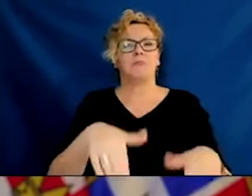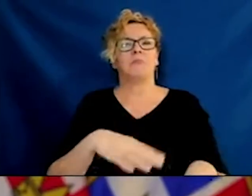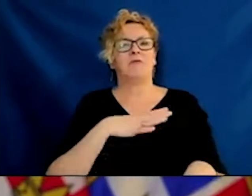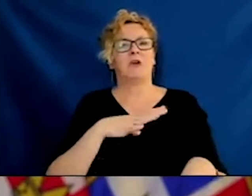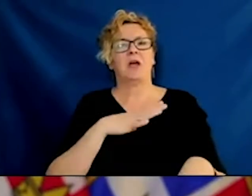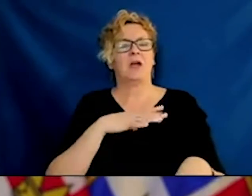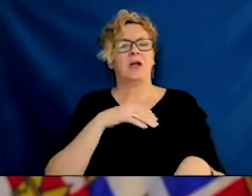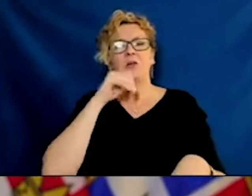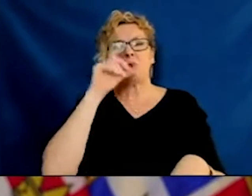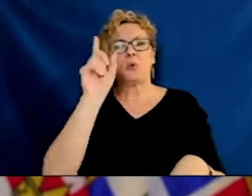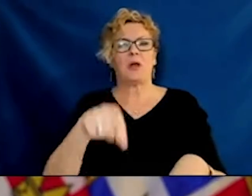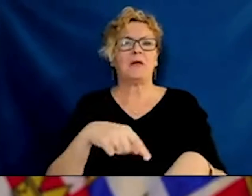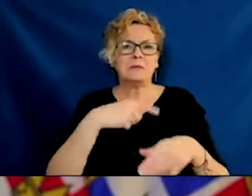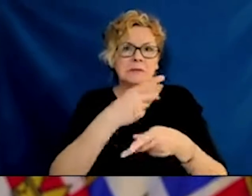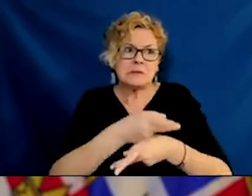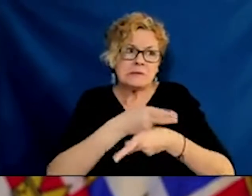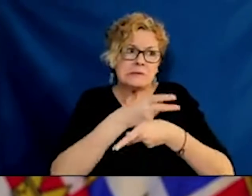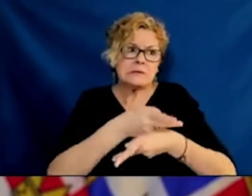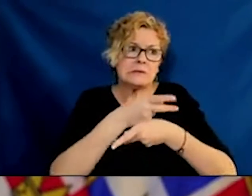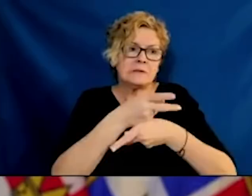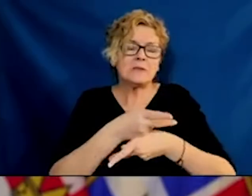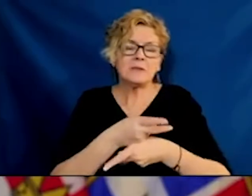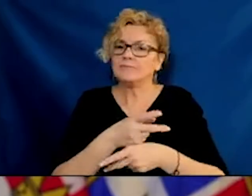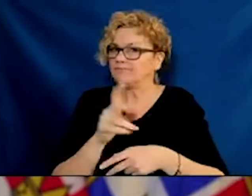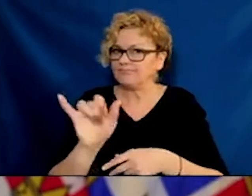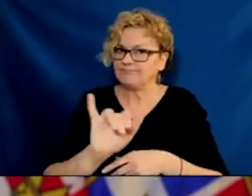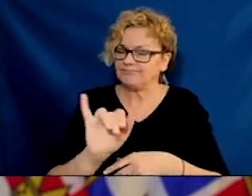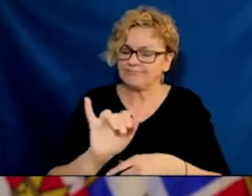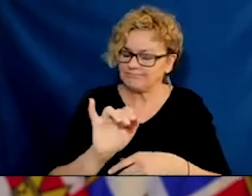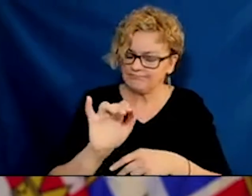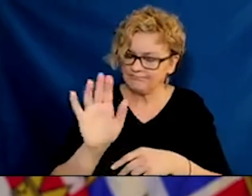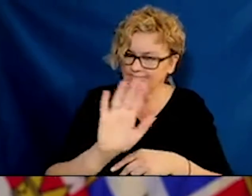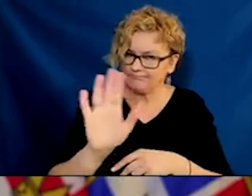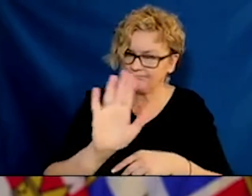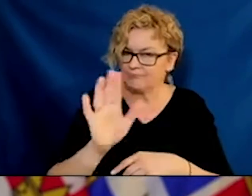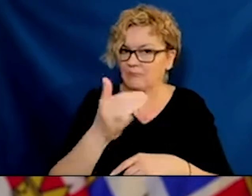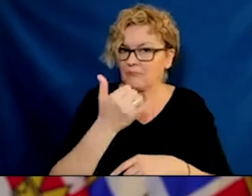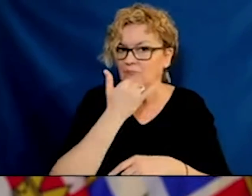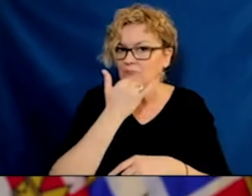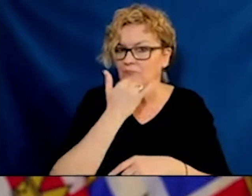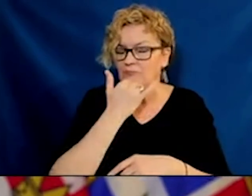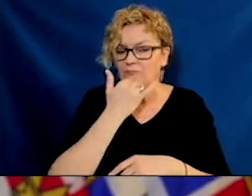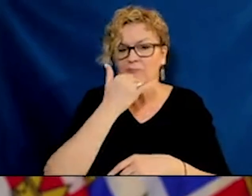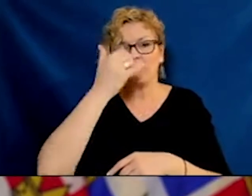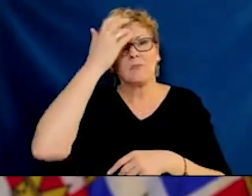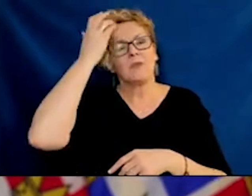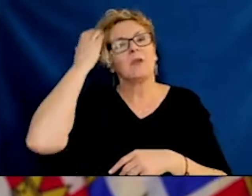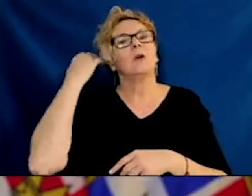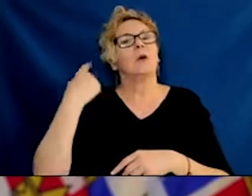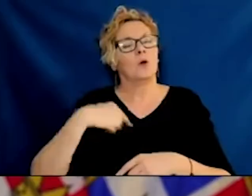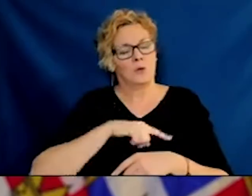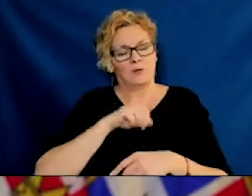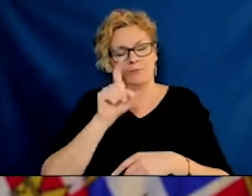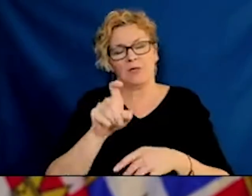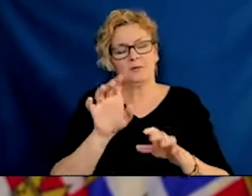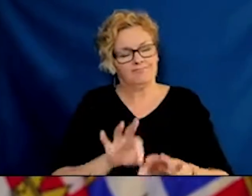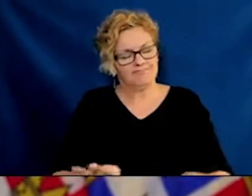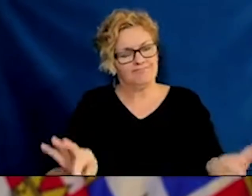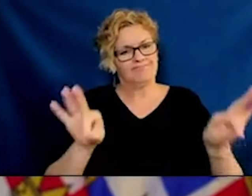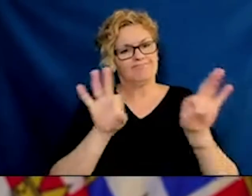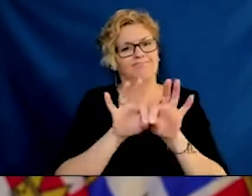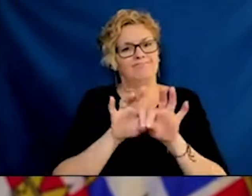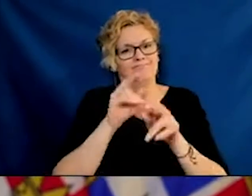next 2 weeks, so that we can get back to having those social interactions we all want and